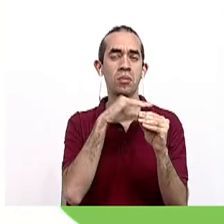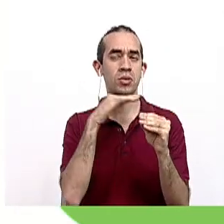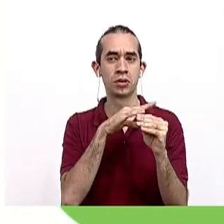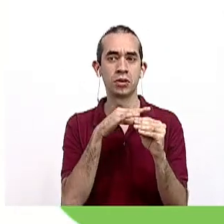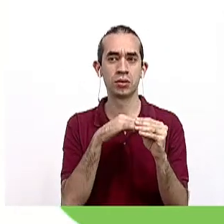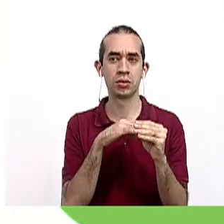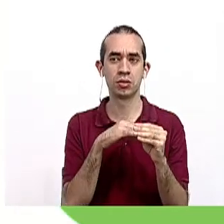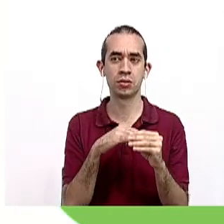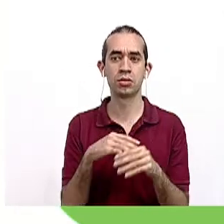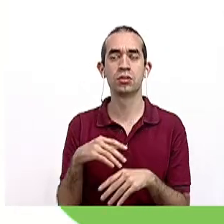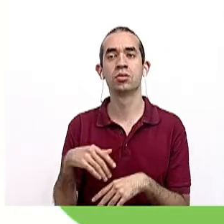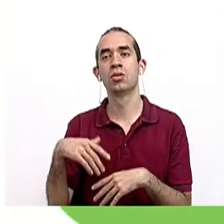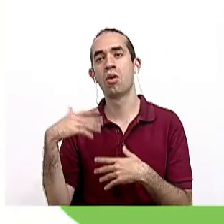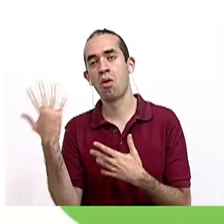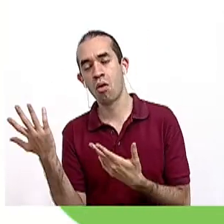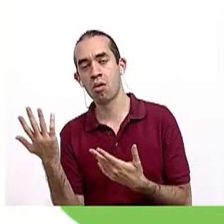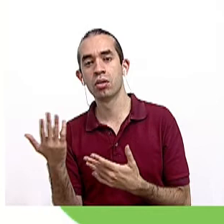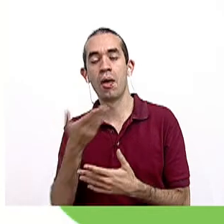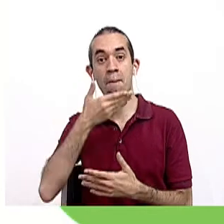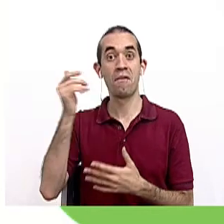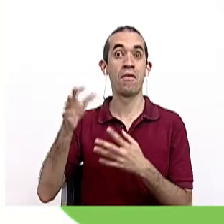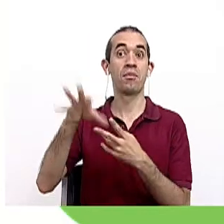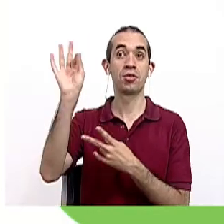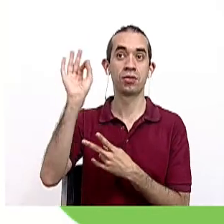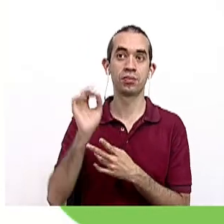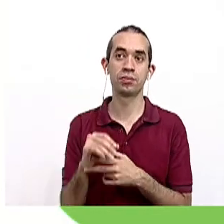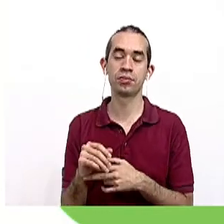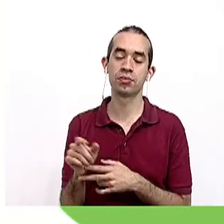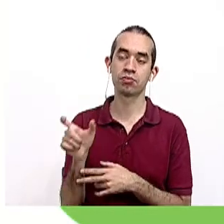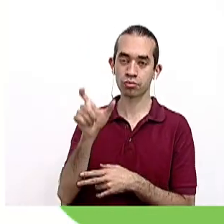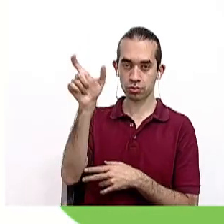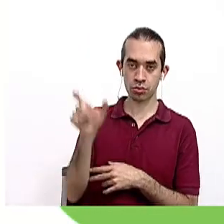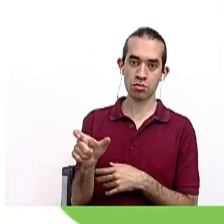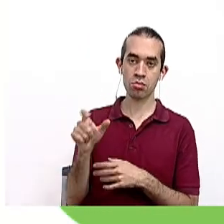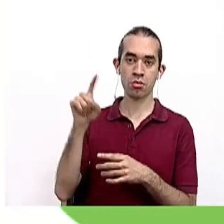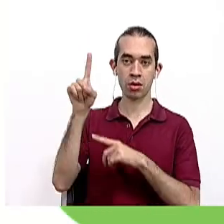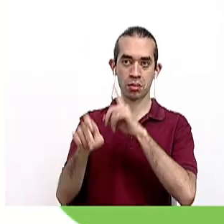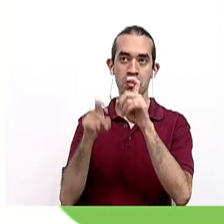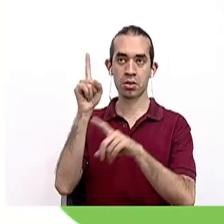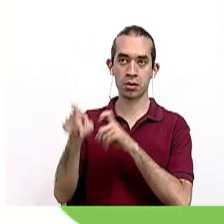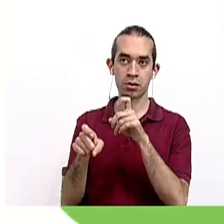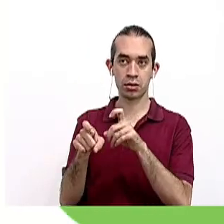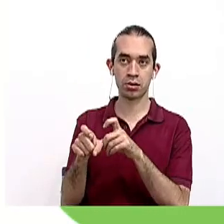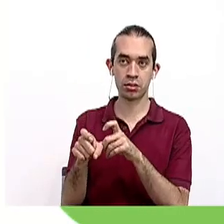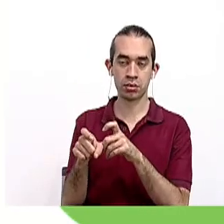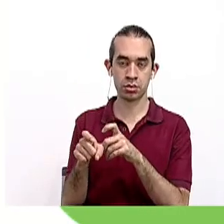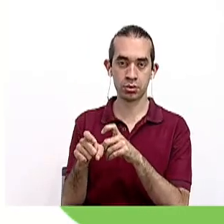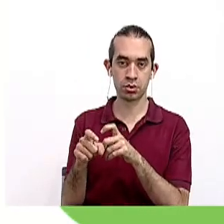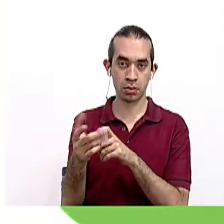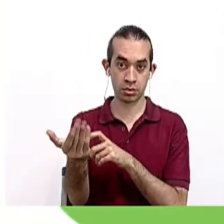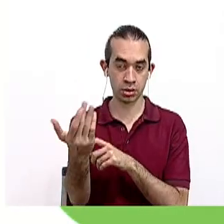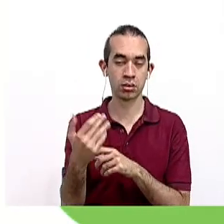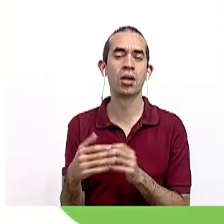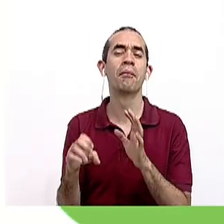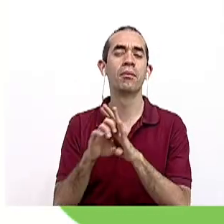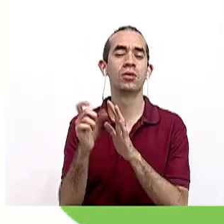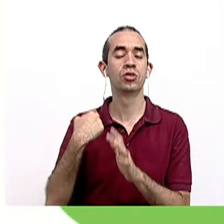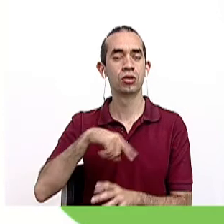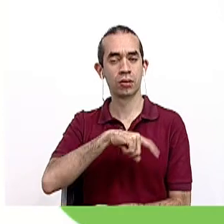the best option. Tag questions, for example, we need to be mindful of our actions, don't